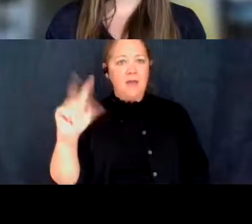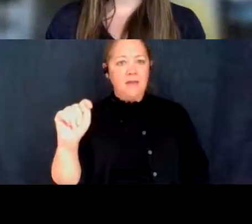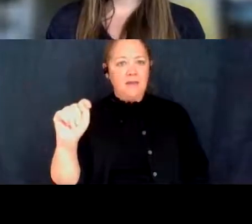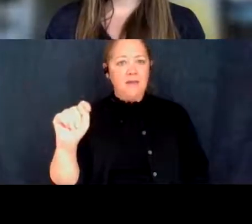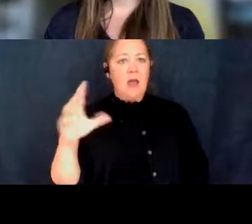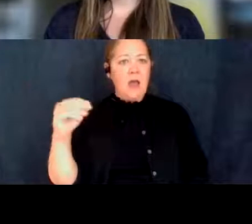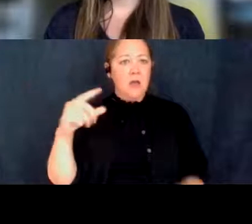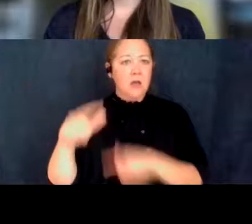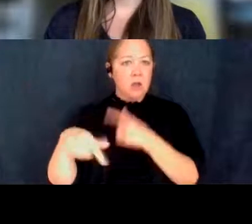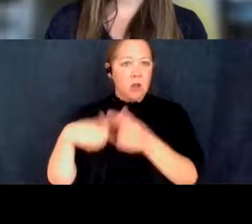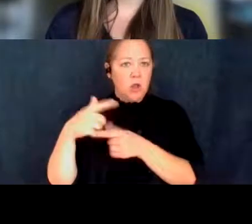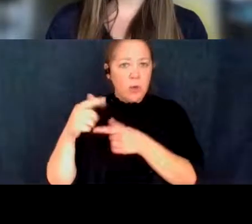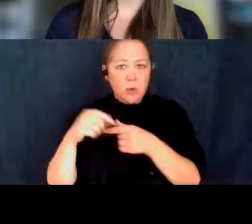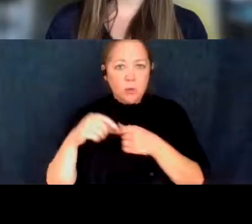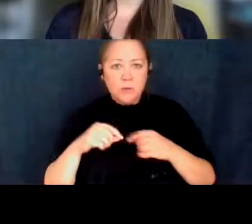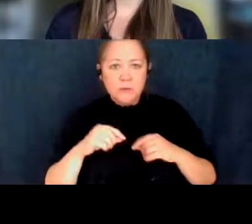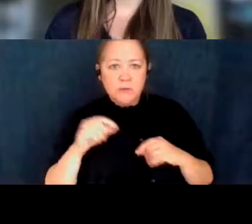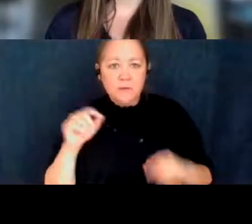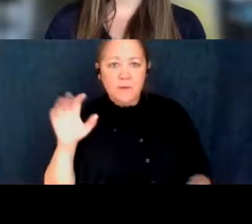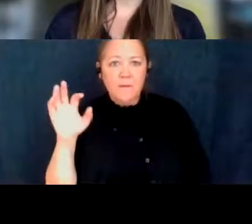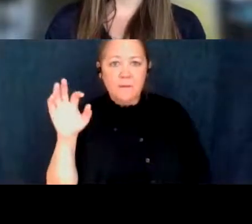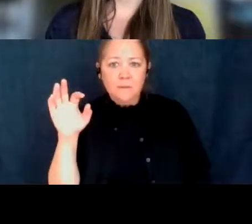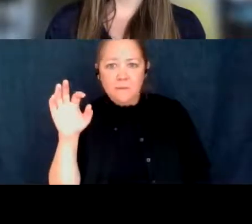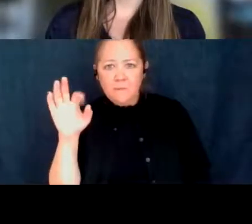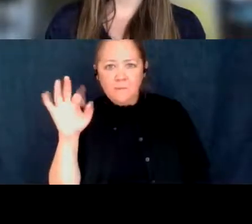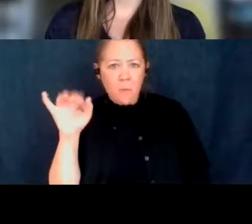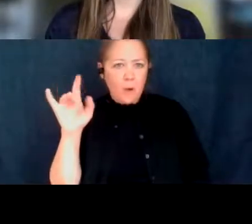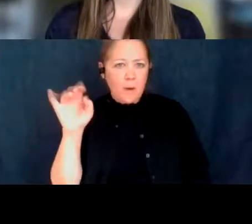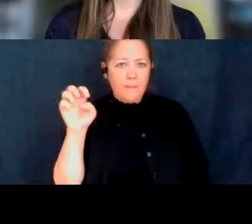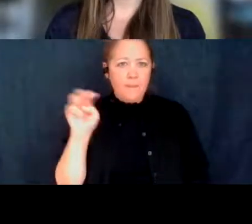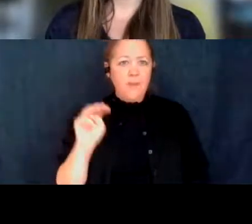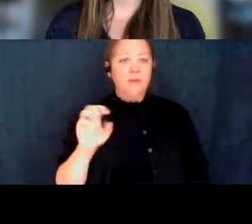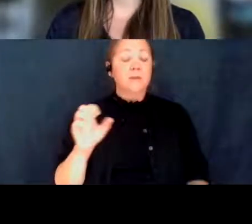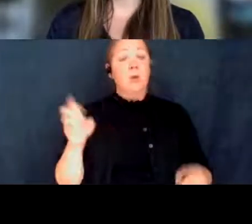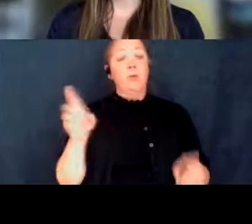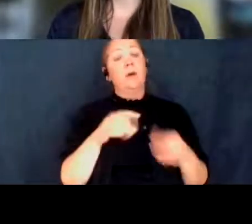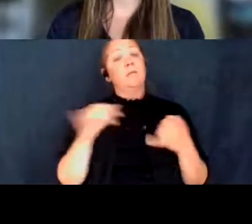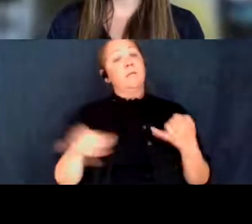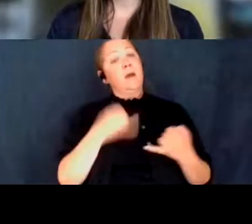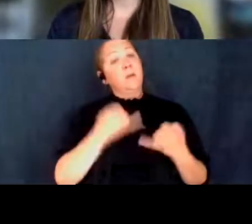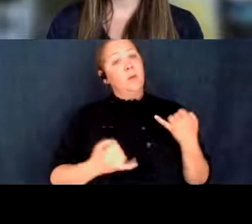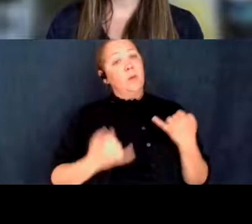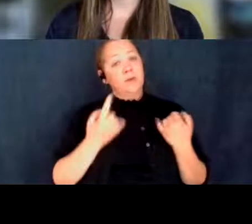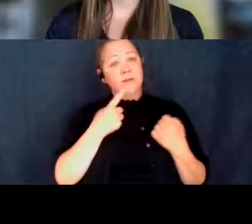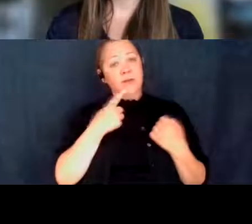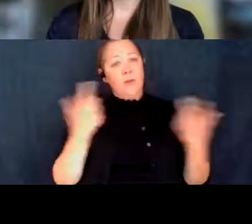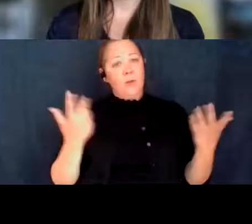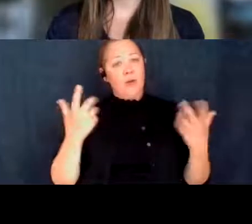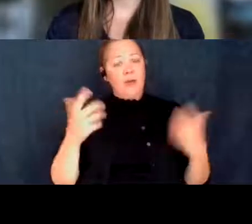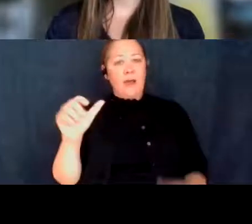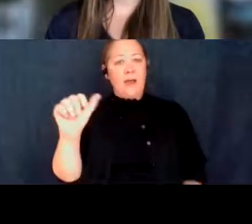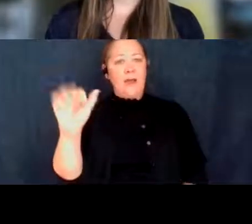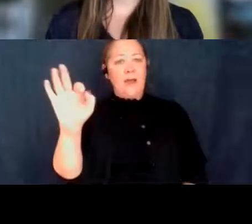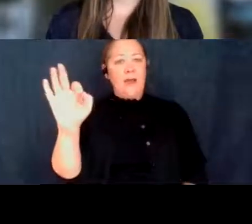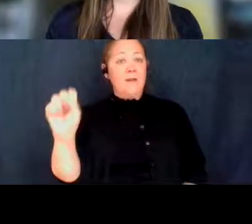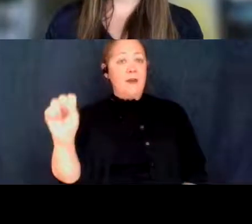So finally, I just wanted to also say, yeah, AFS virtual programming here to stay. For us, the answer is